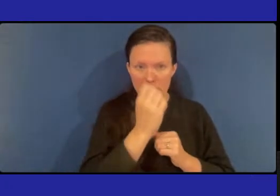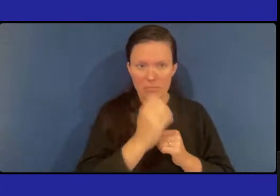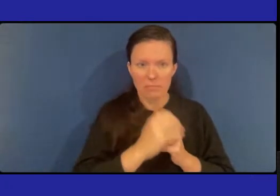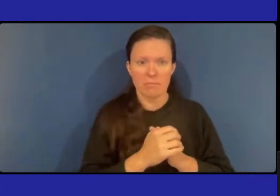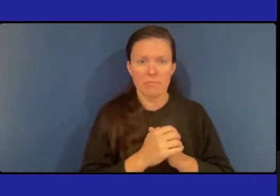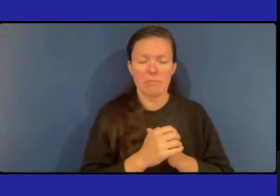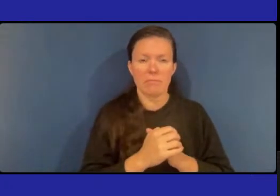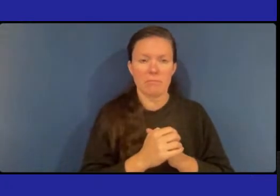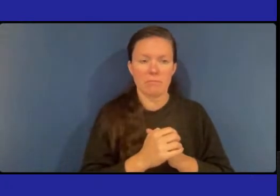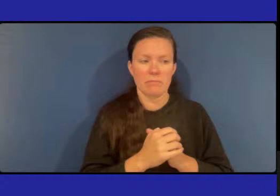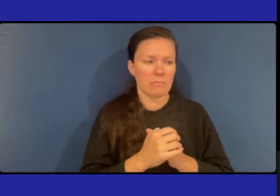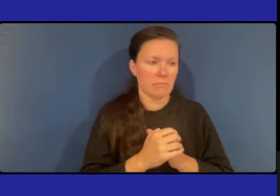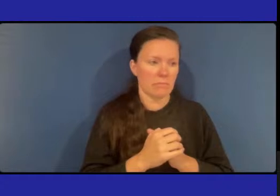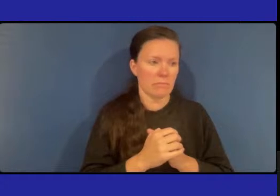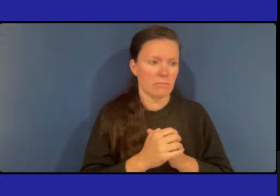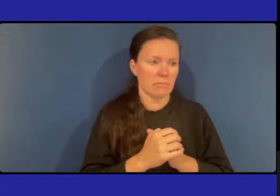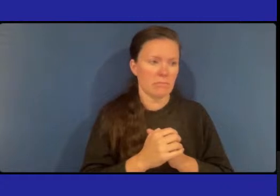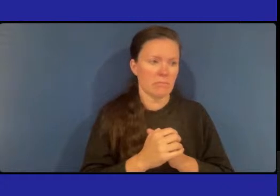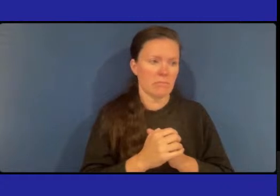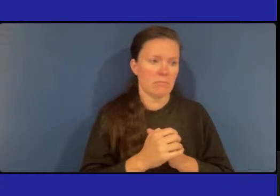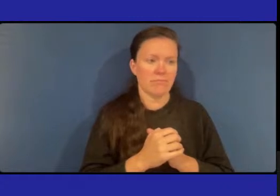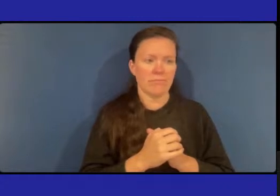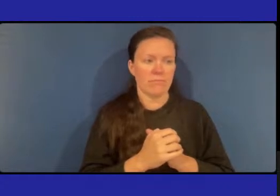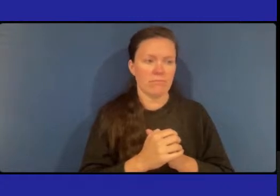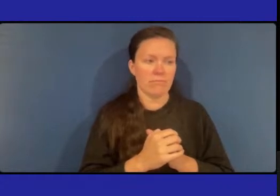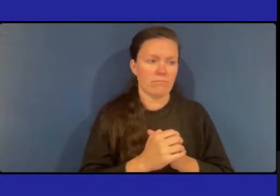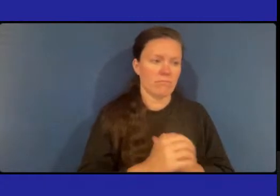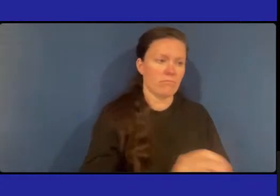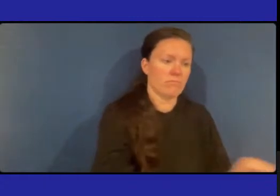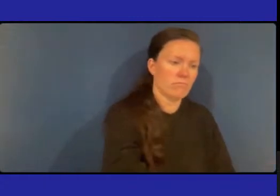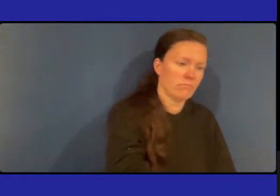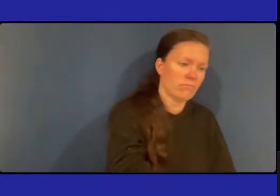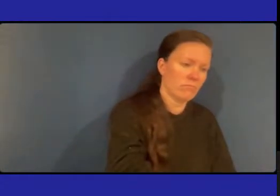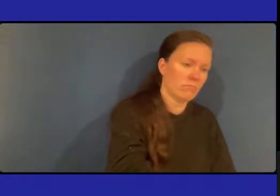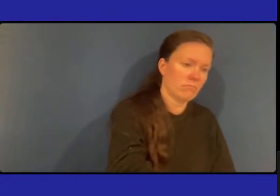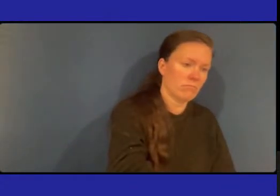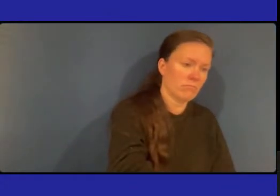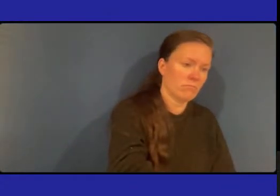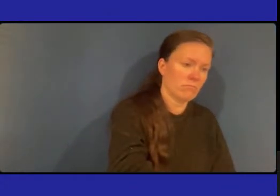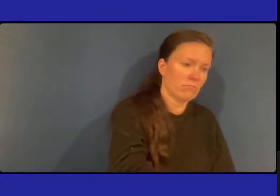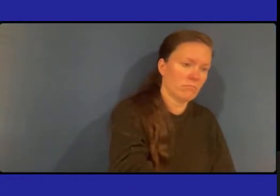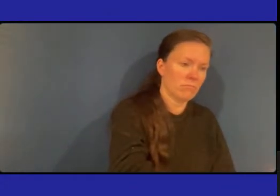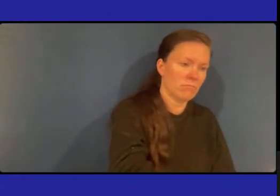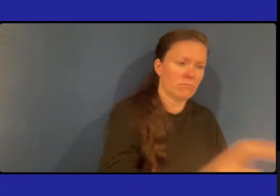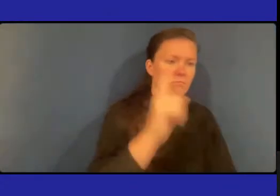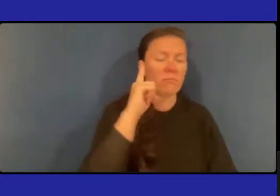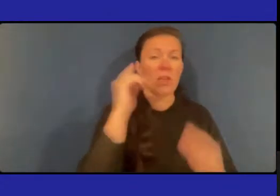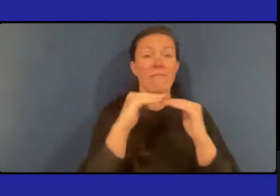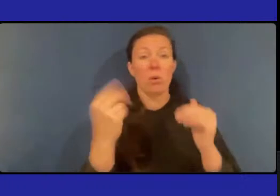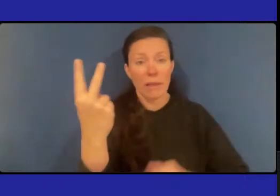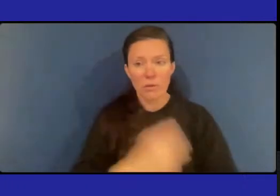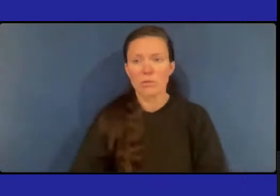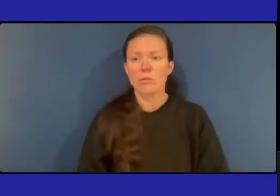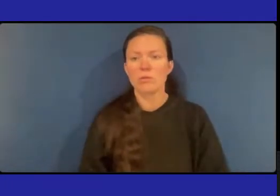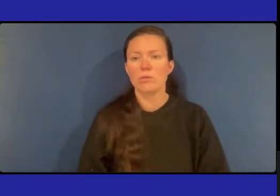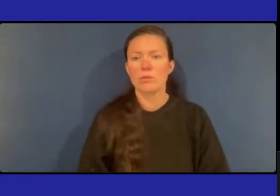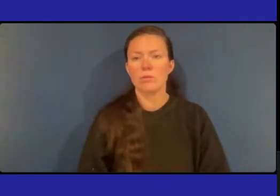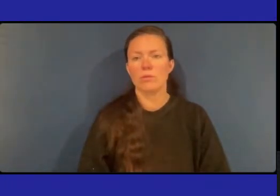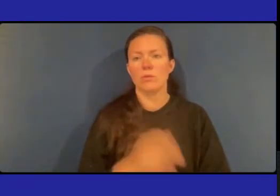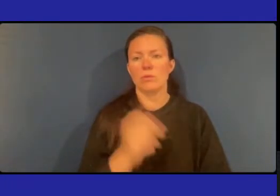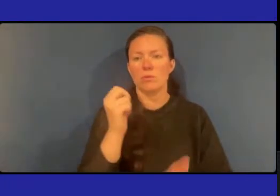And then for level 2, For the Level 2, approving the